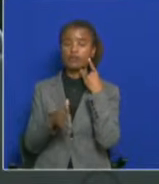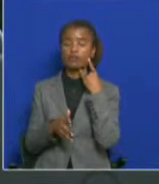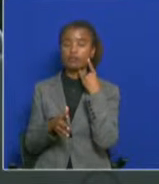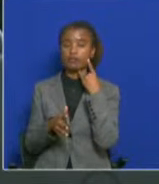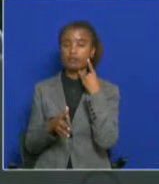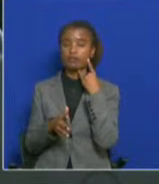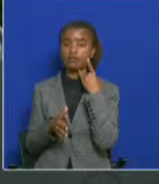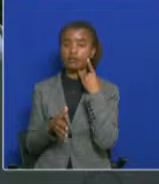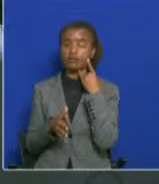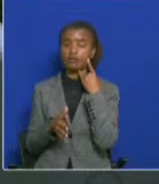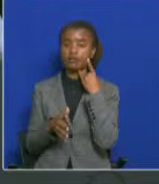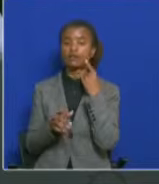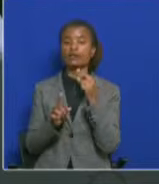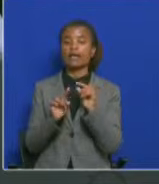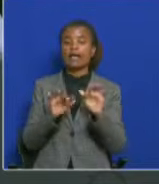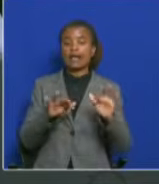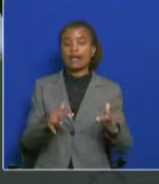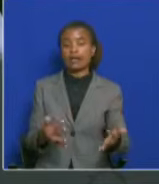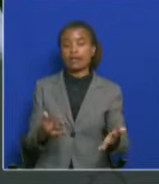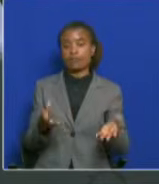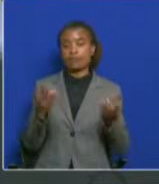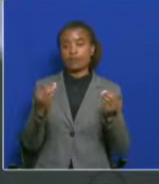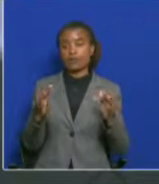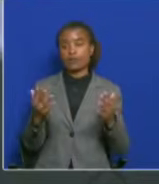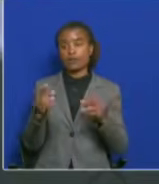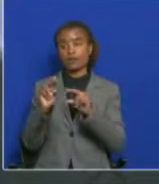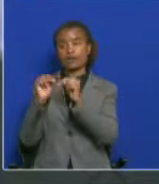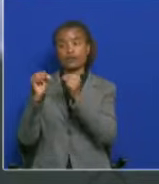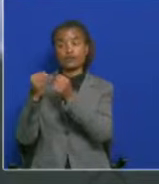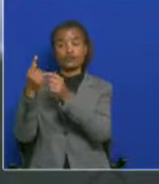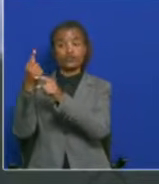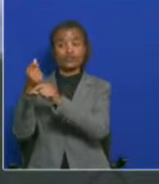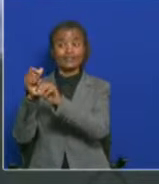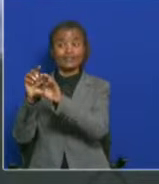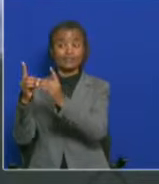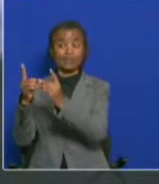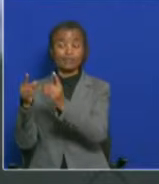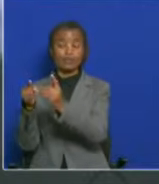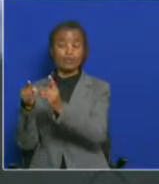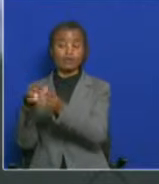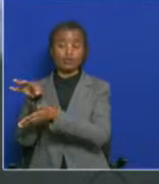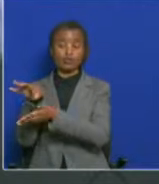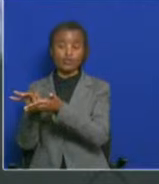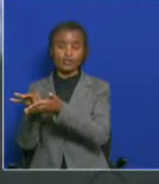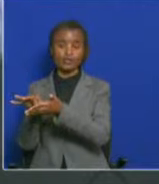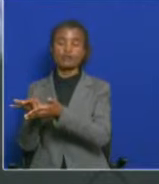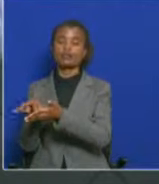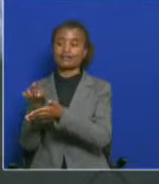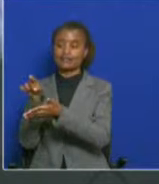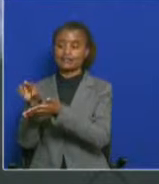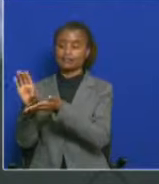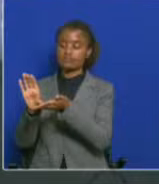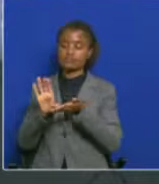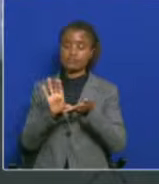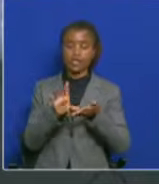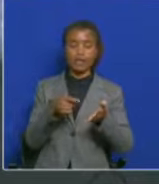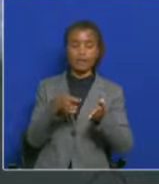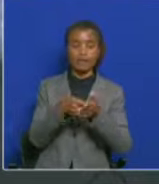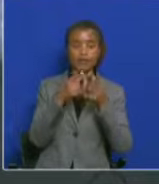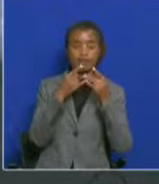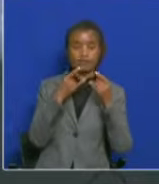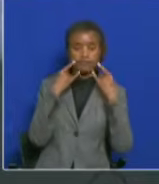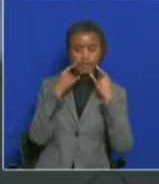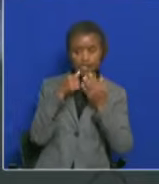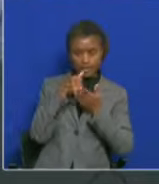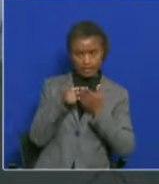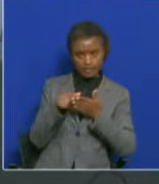National Treasury contract, which was that letter that you referred us to, and then reading it with